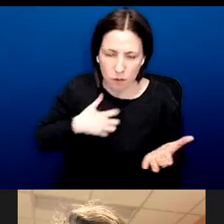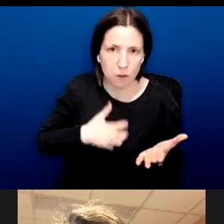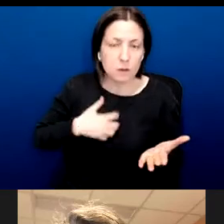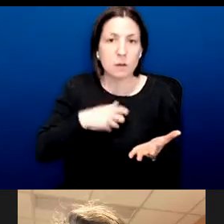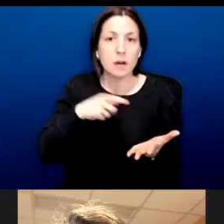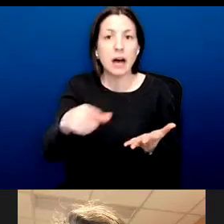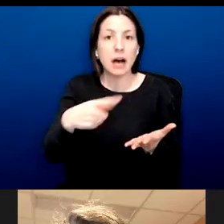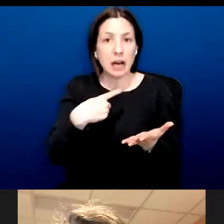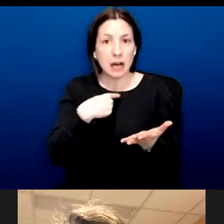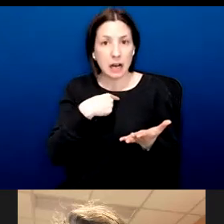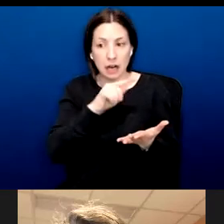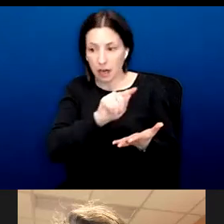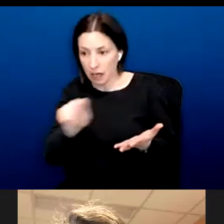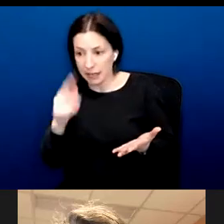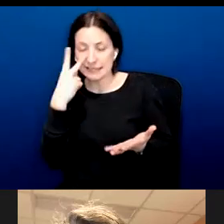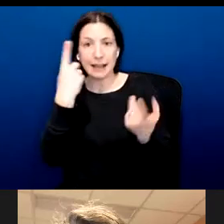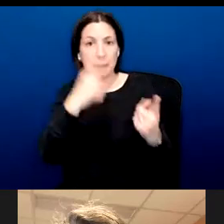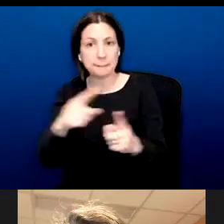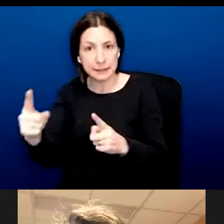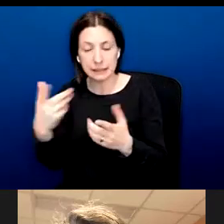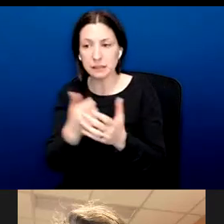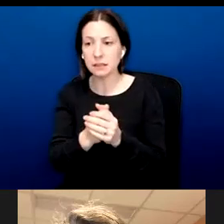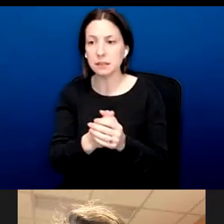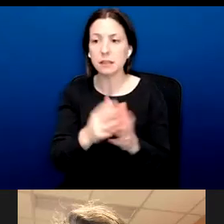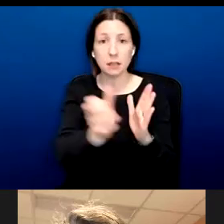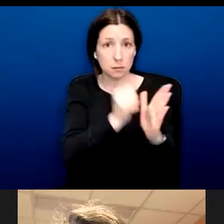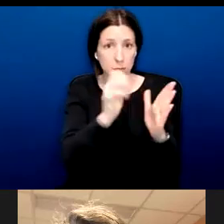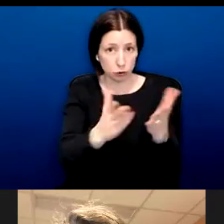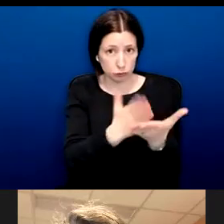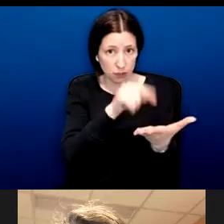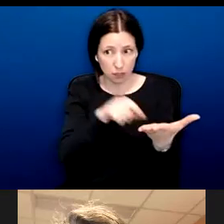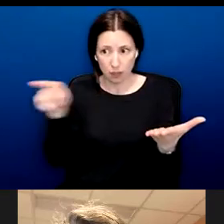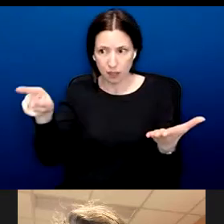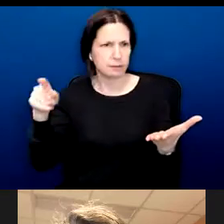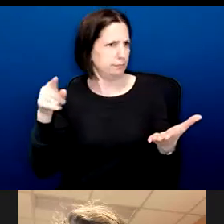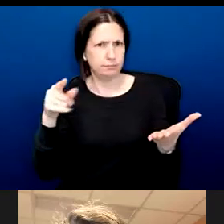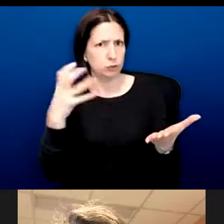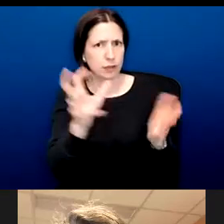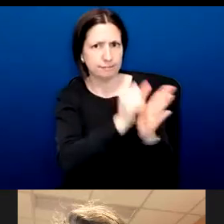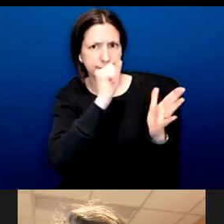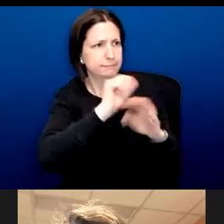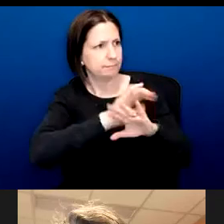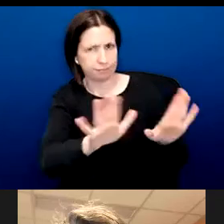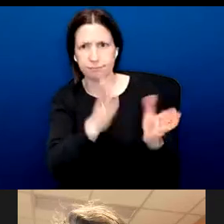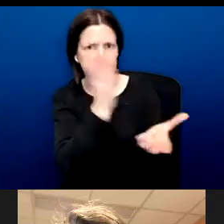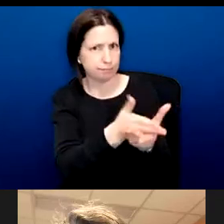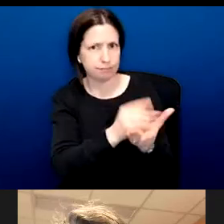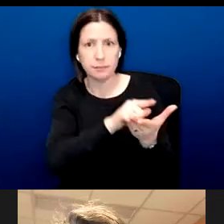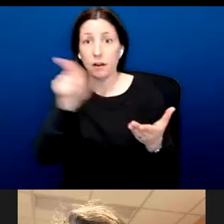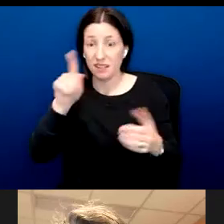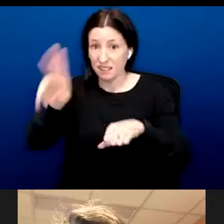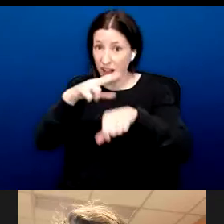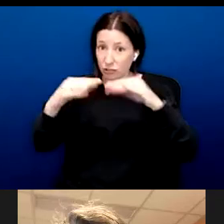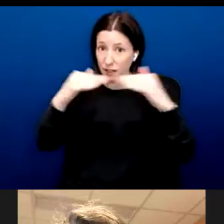not only attacks against abortion and Roe v. Wade on a national scale, but also the smaller state